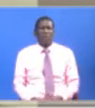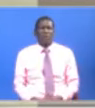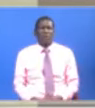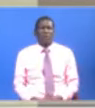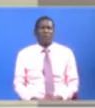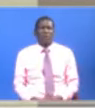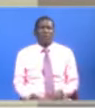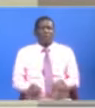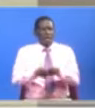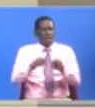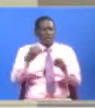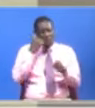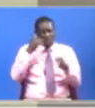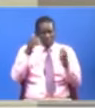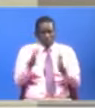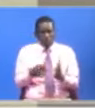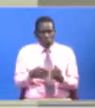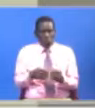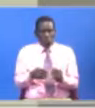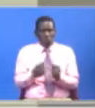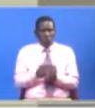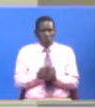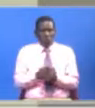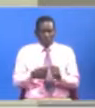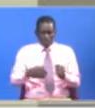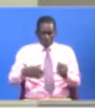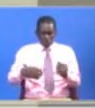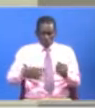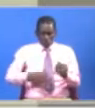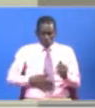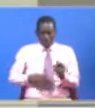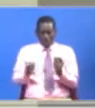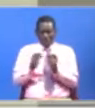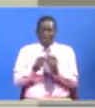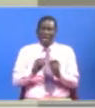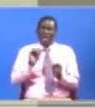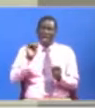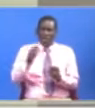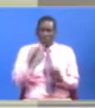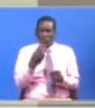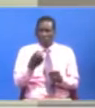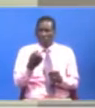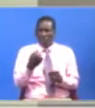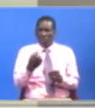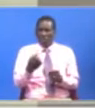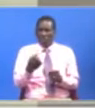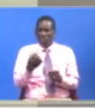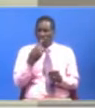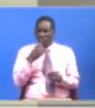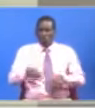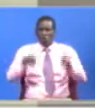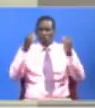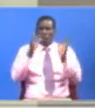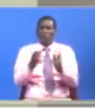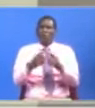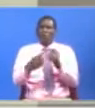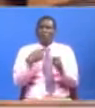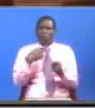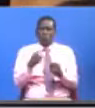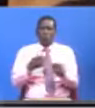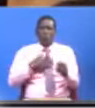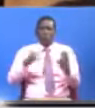As a patient presenting with a bad stomach upset, I requested to see a medical officer, but I was told that my